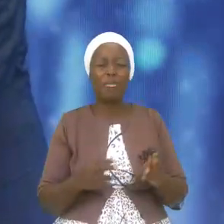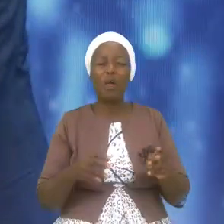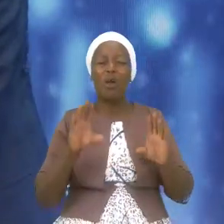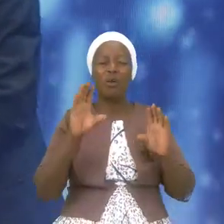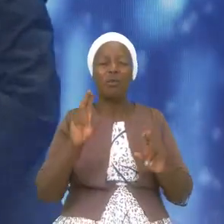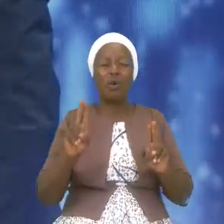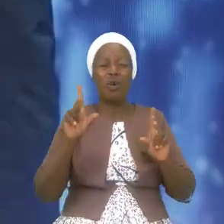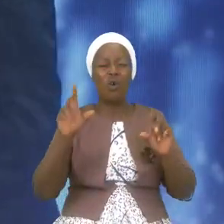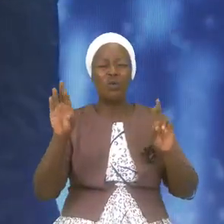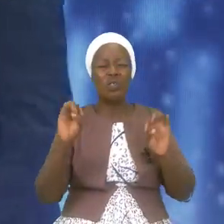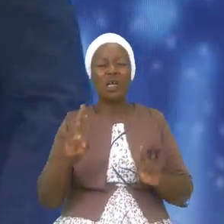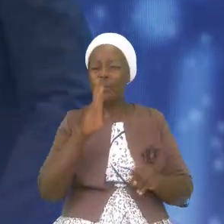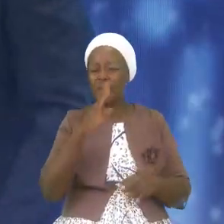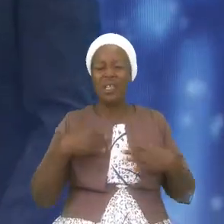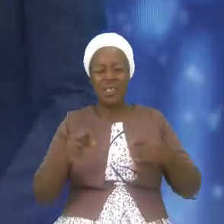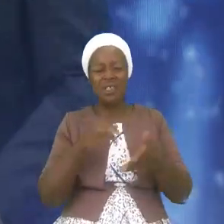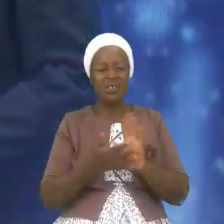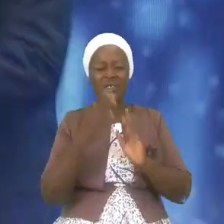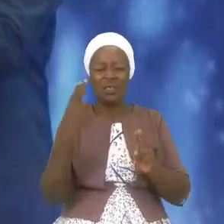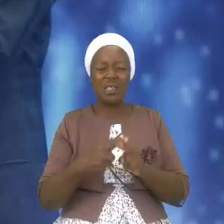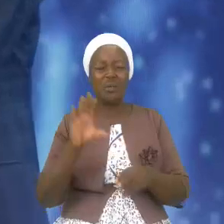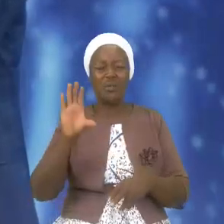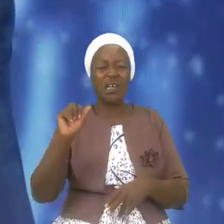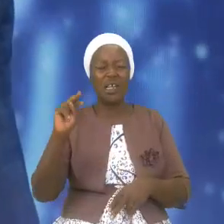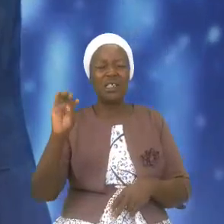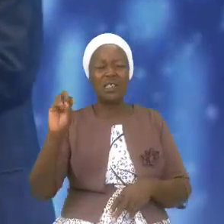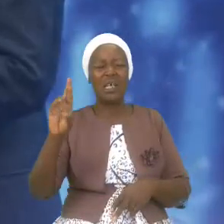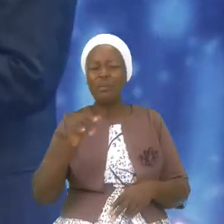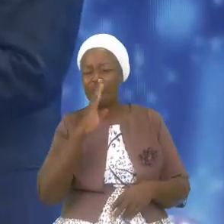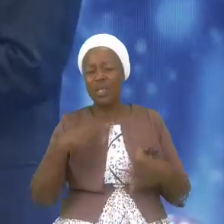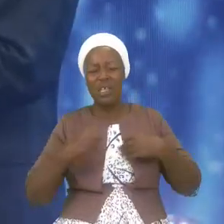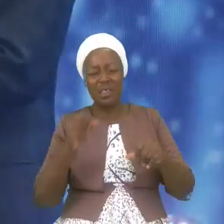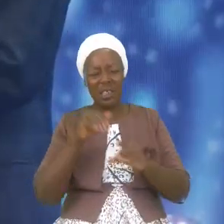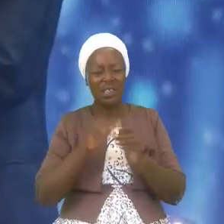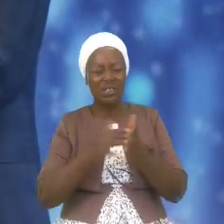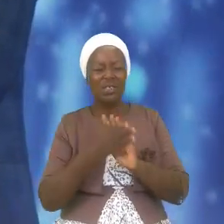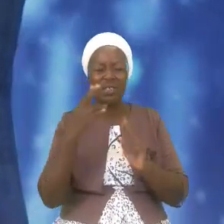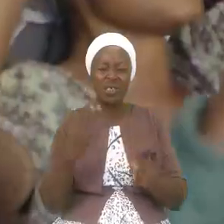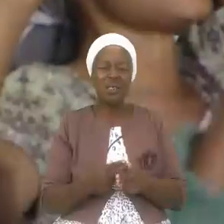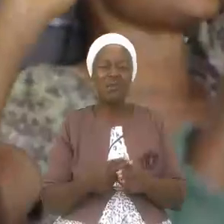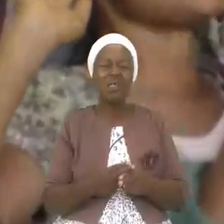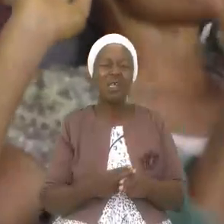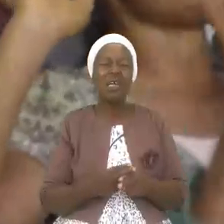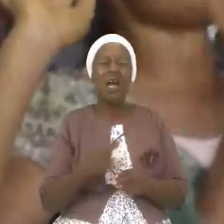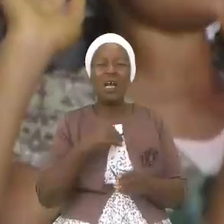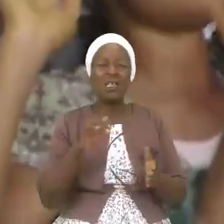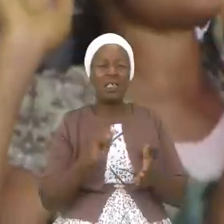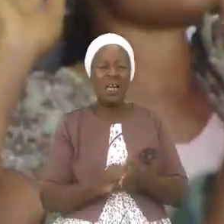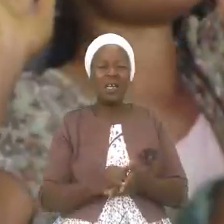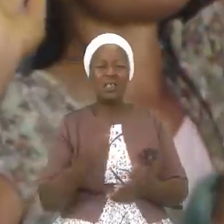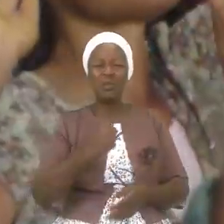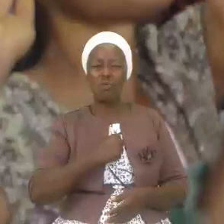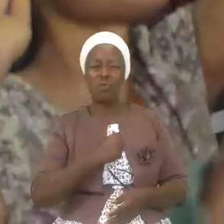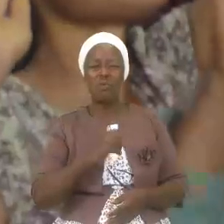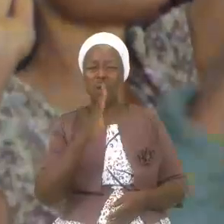be healed in Jesus' name. And that tuberculosis, be healed in Jesus' name.